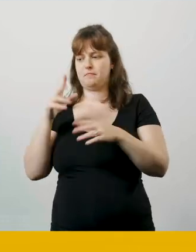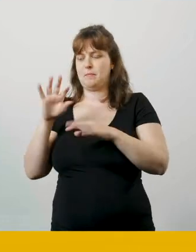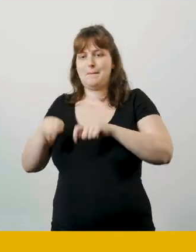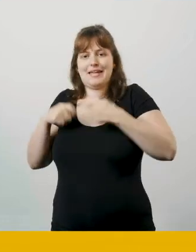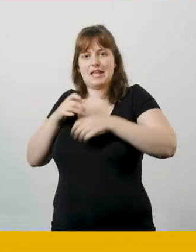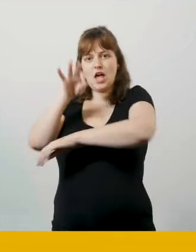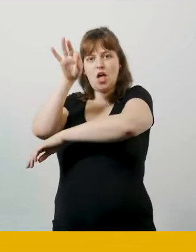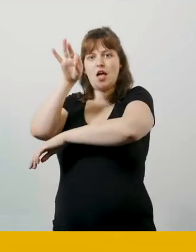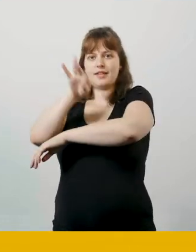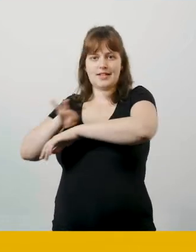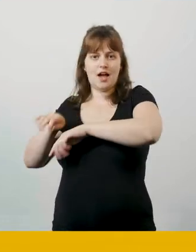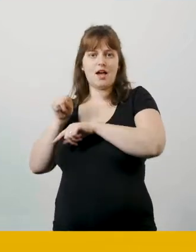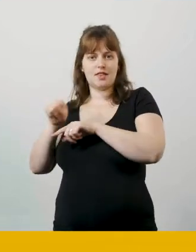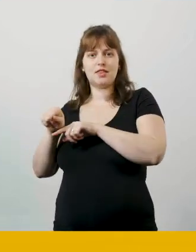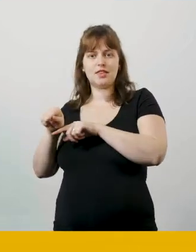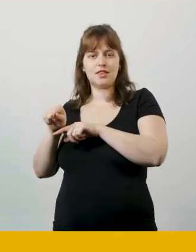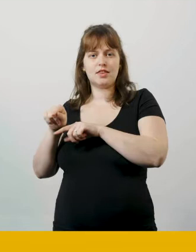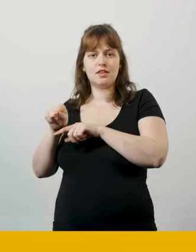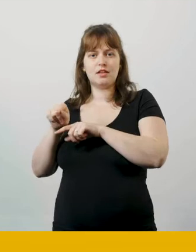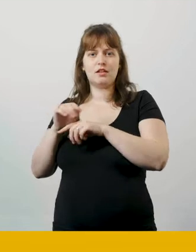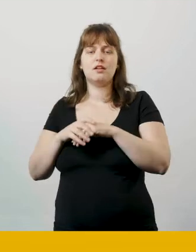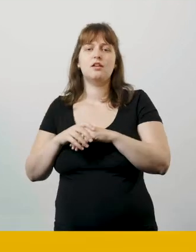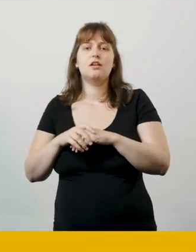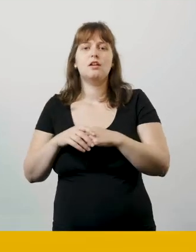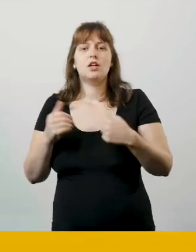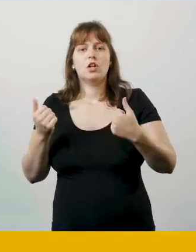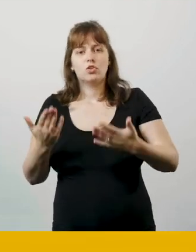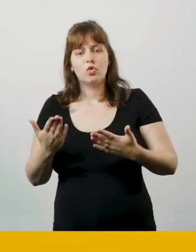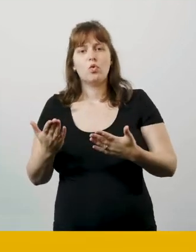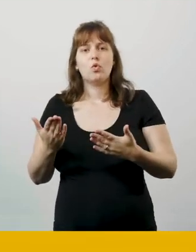and it helps